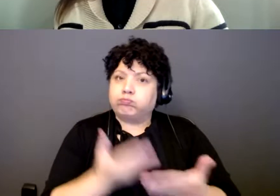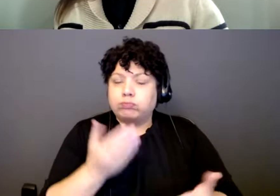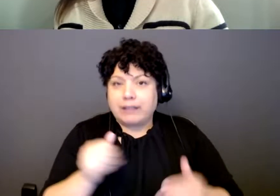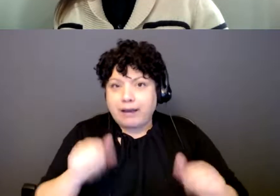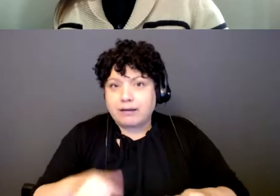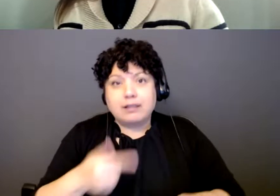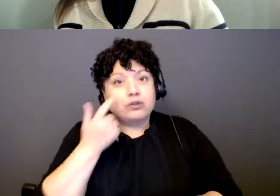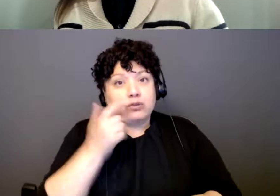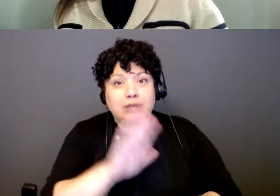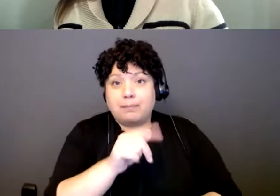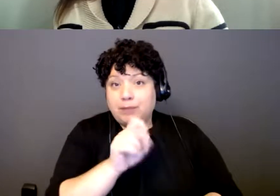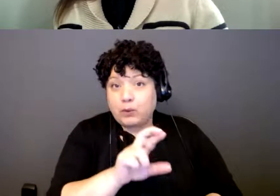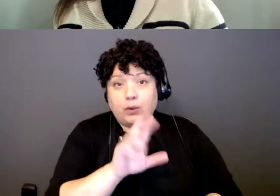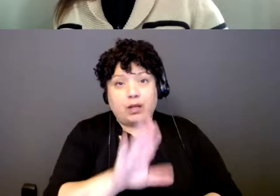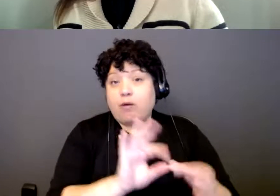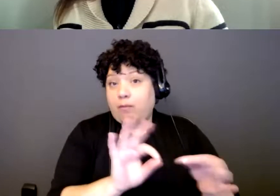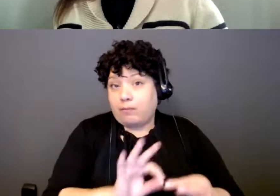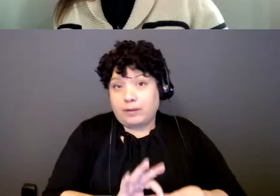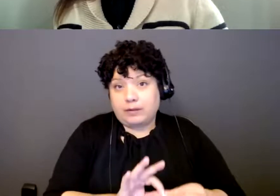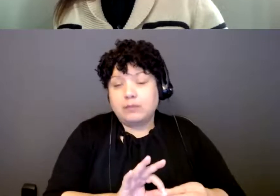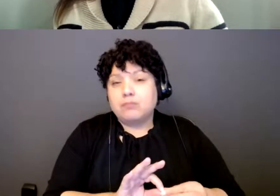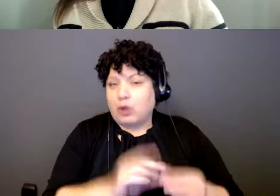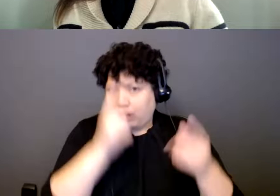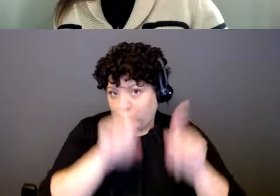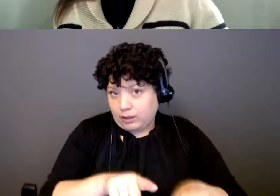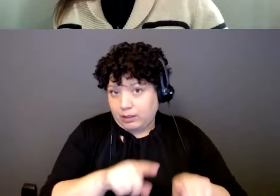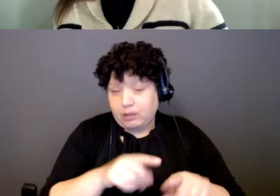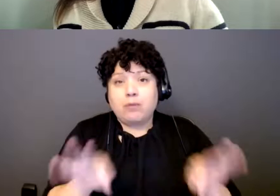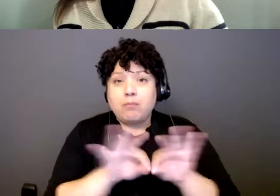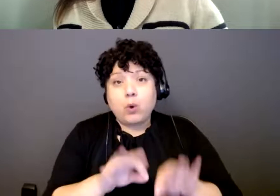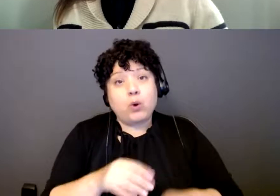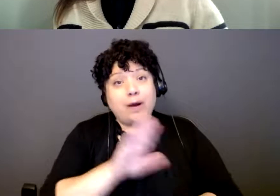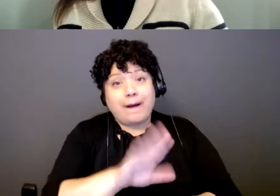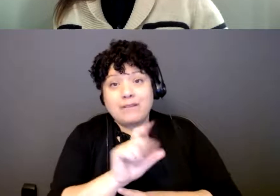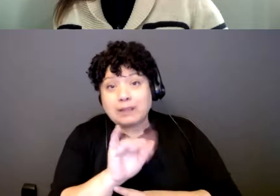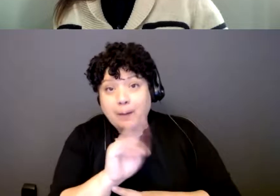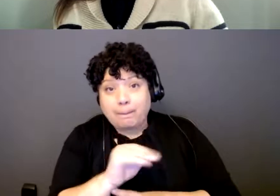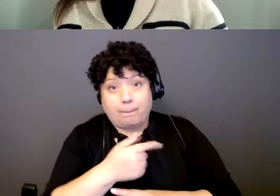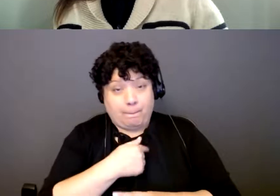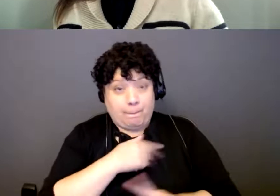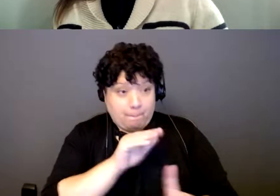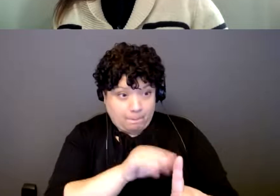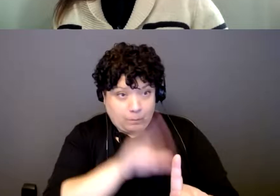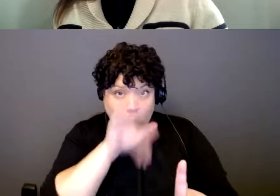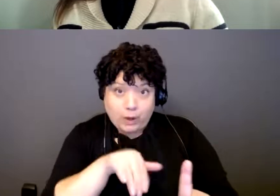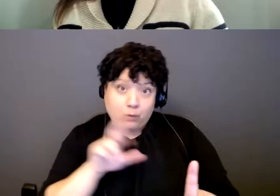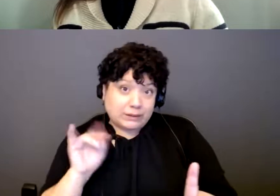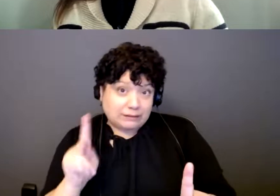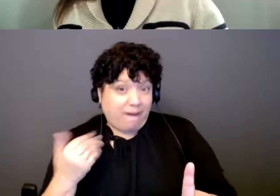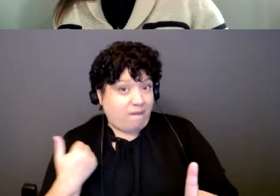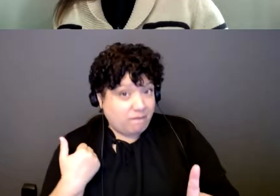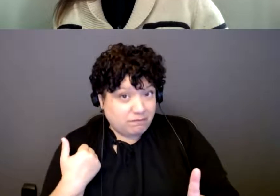what Peter was just saying. We need to be talking with the person about the risk that they are either in danger